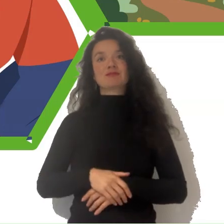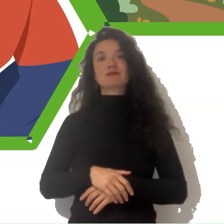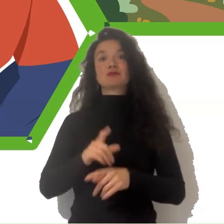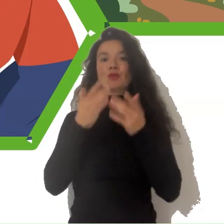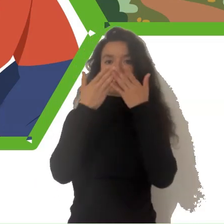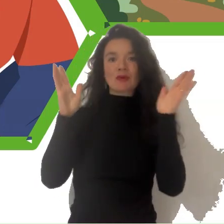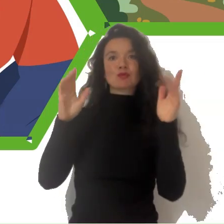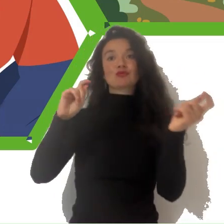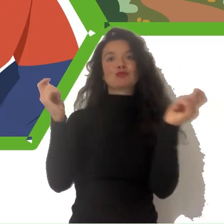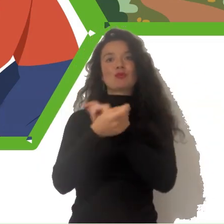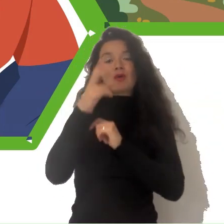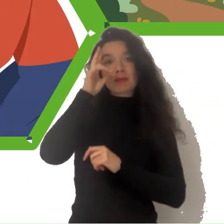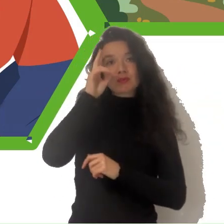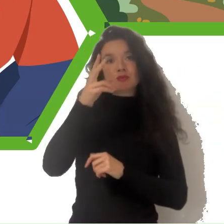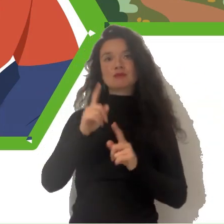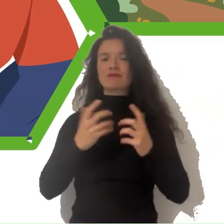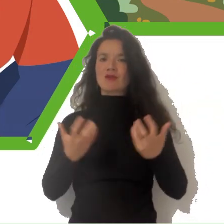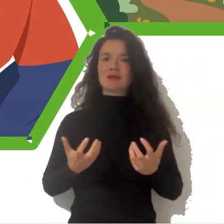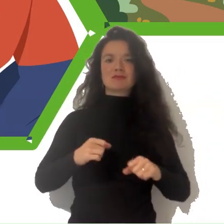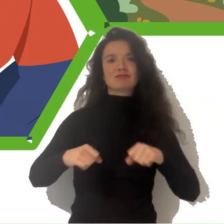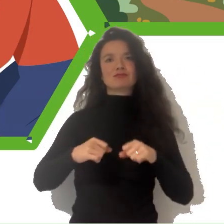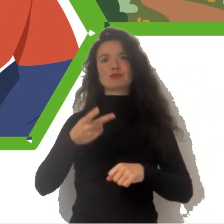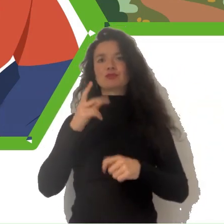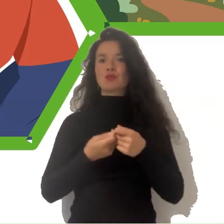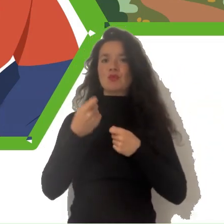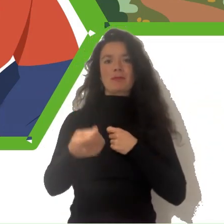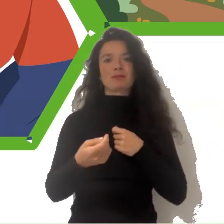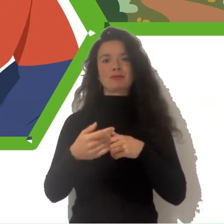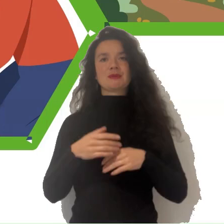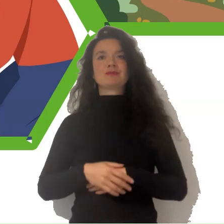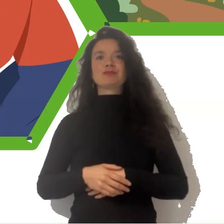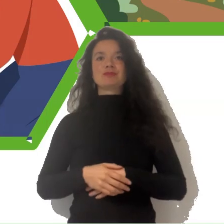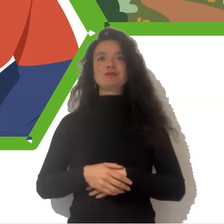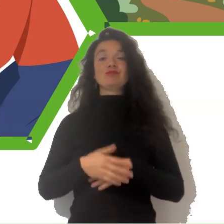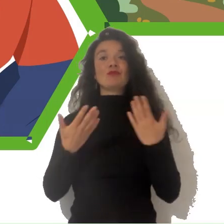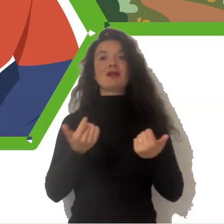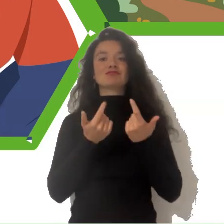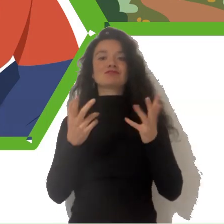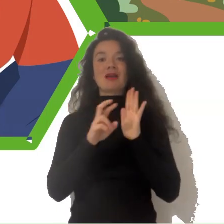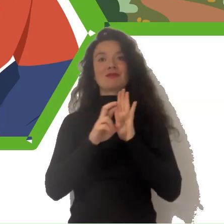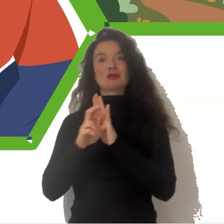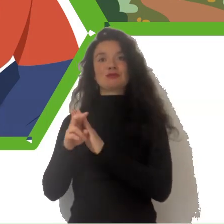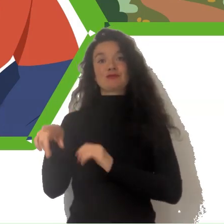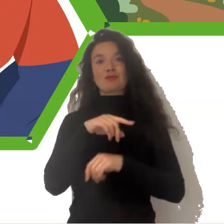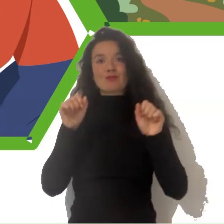environment, the respect for nature and future generations, awareness of the impact of daily